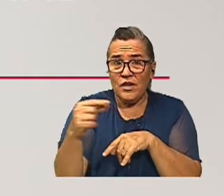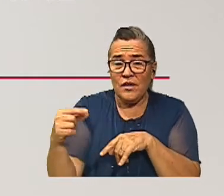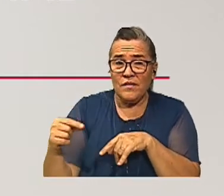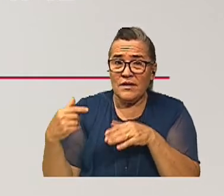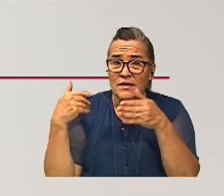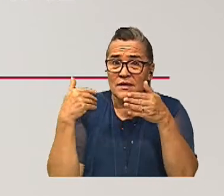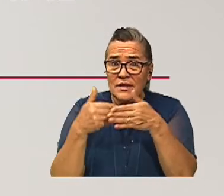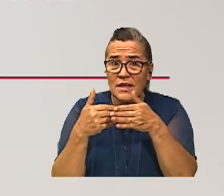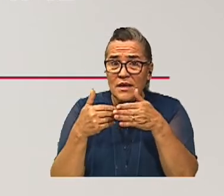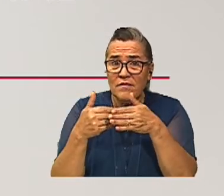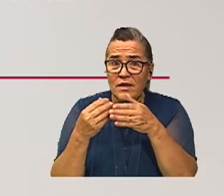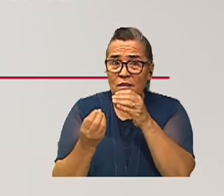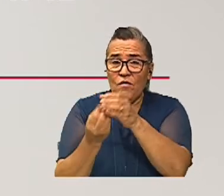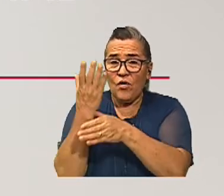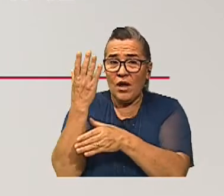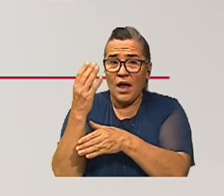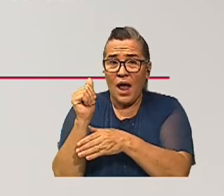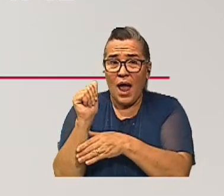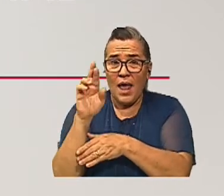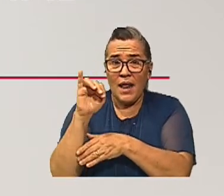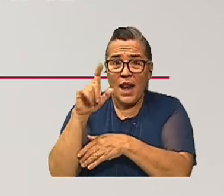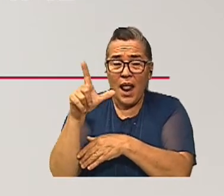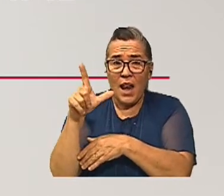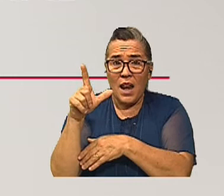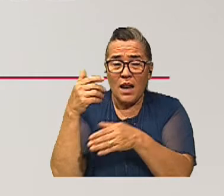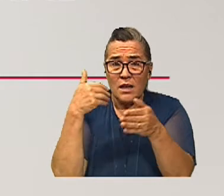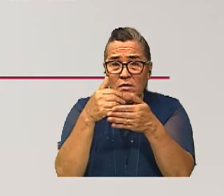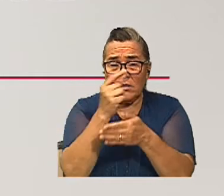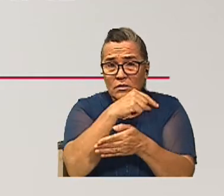near Adenal volcano?